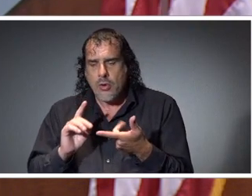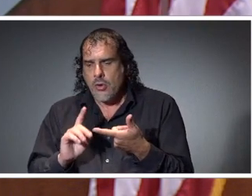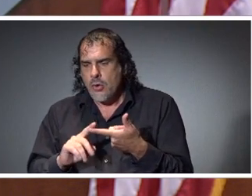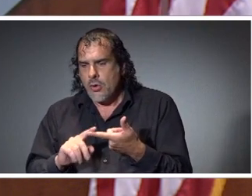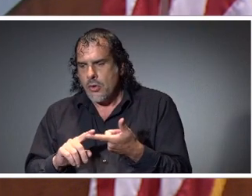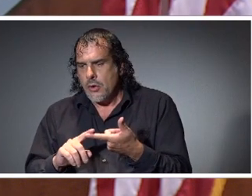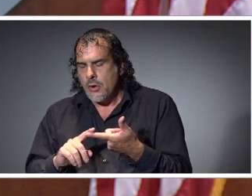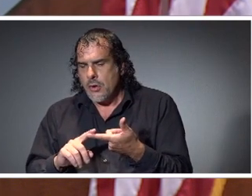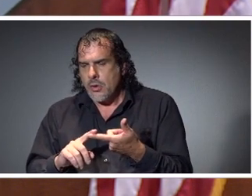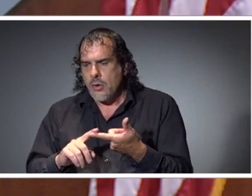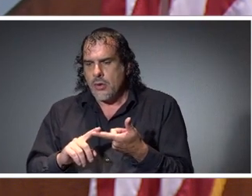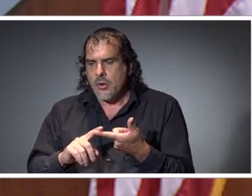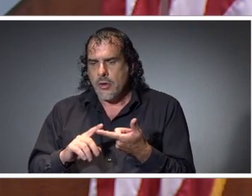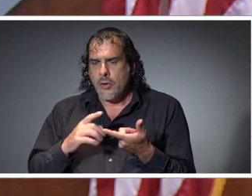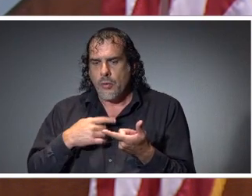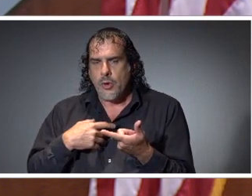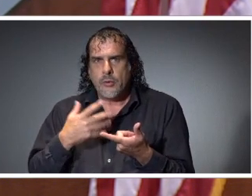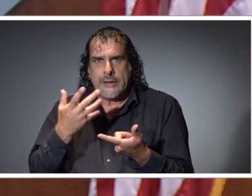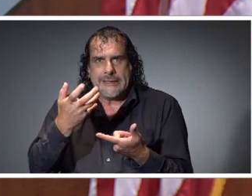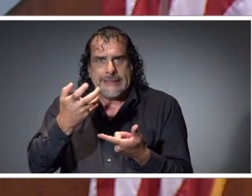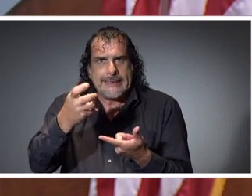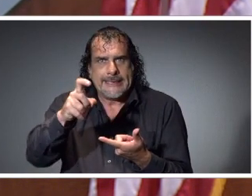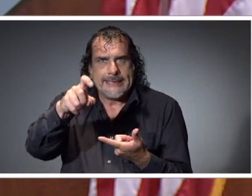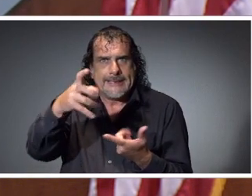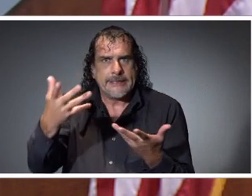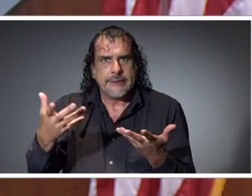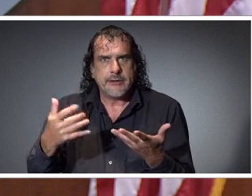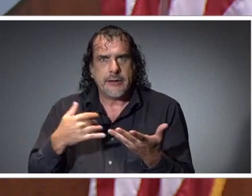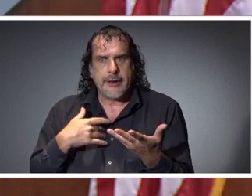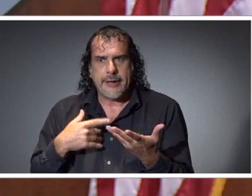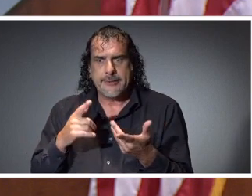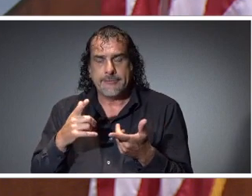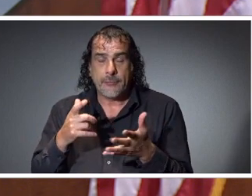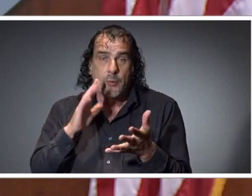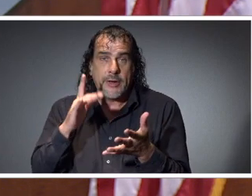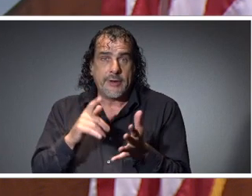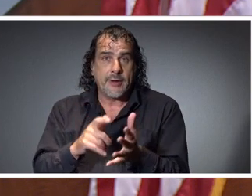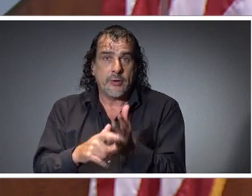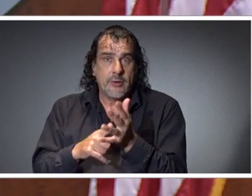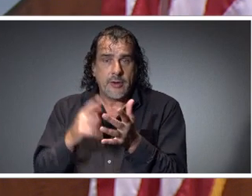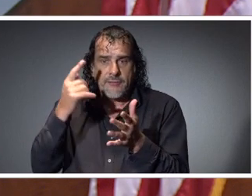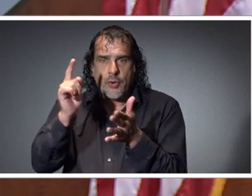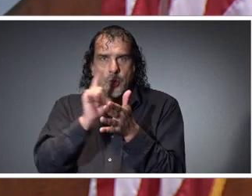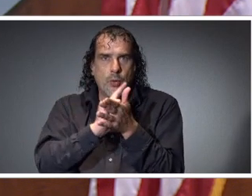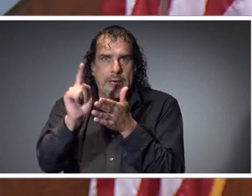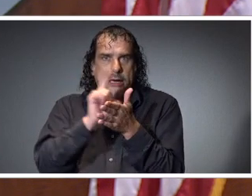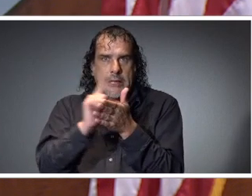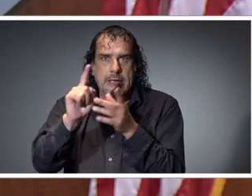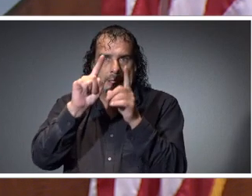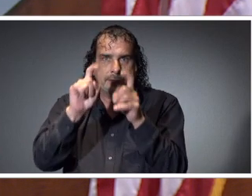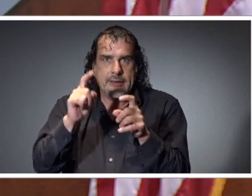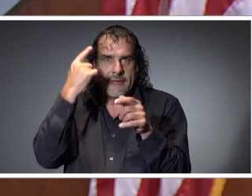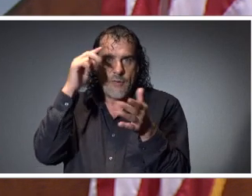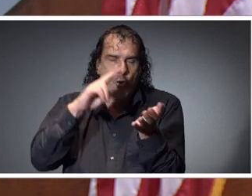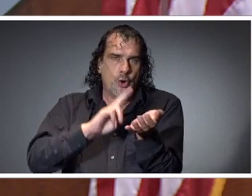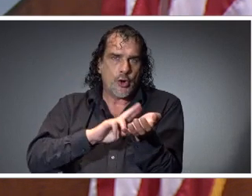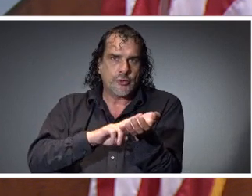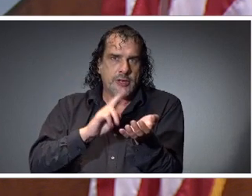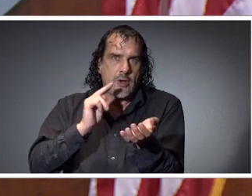the desire and what's ultimately going to be the requirement for weekly testing of nursing home